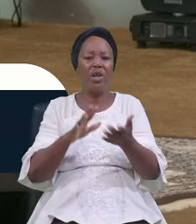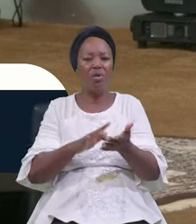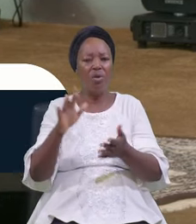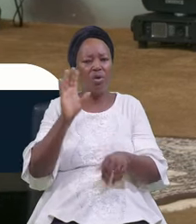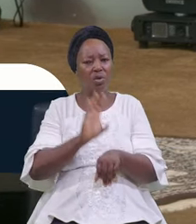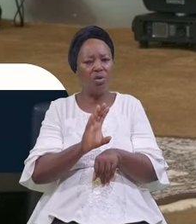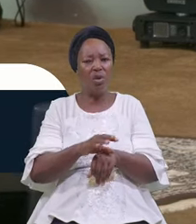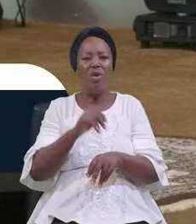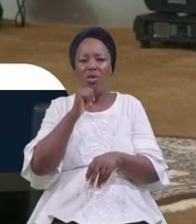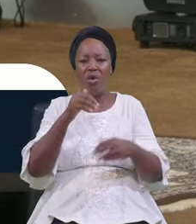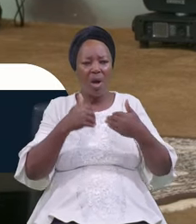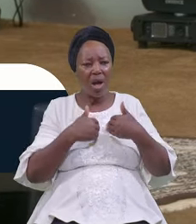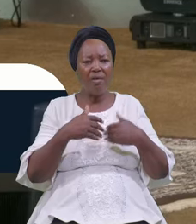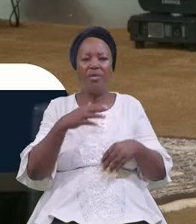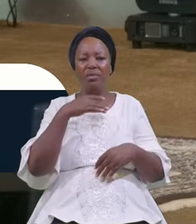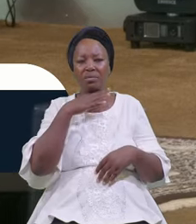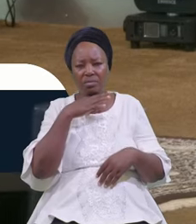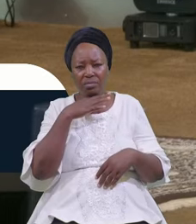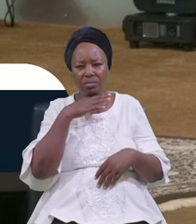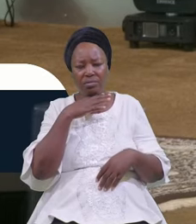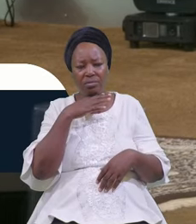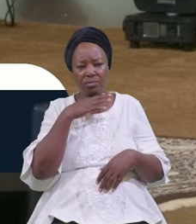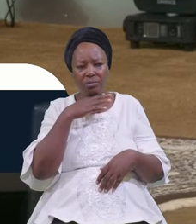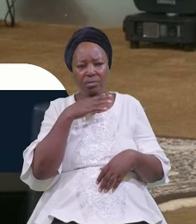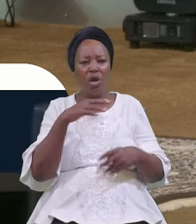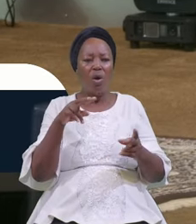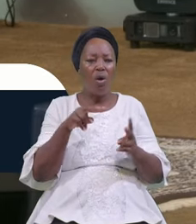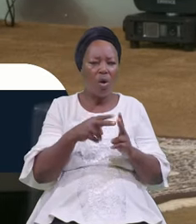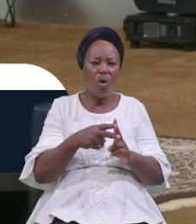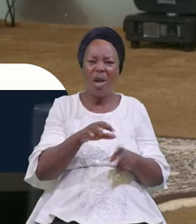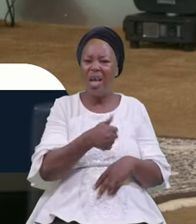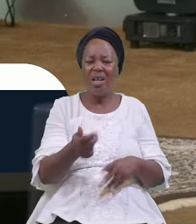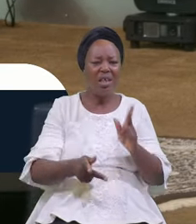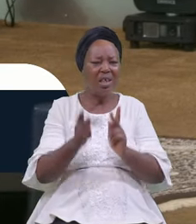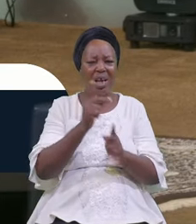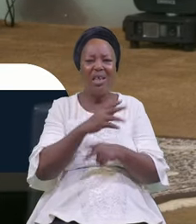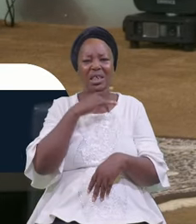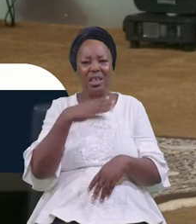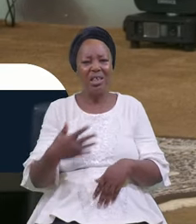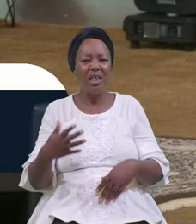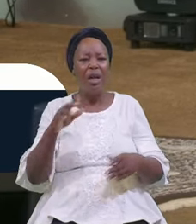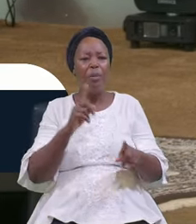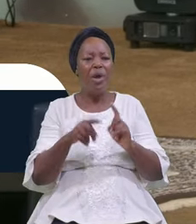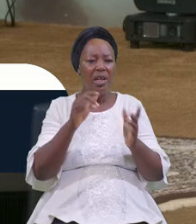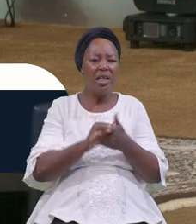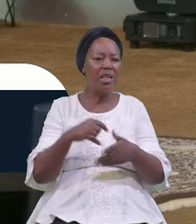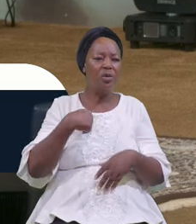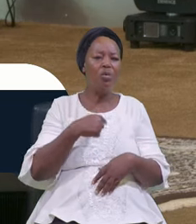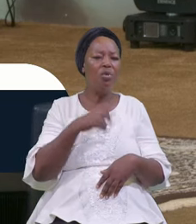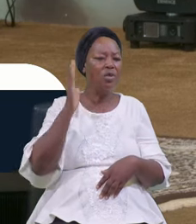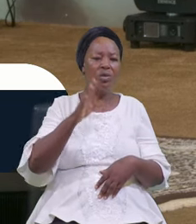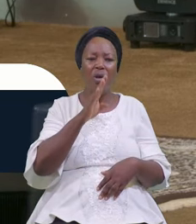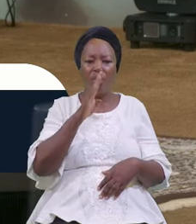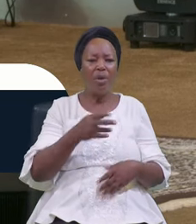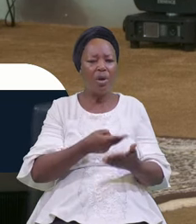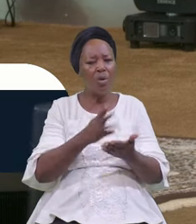having spot or wrinkle or any such thing, but that it should be holy. Is that